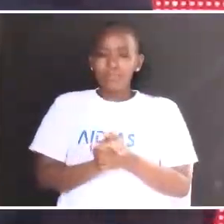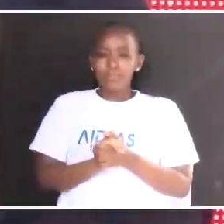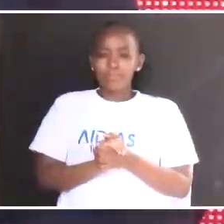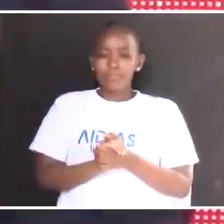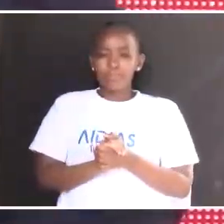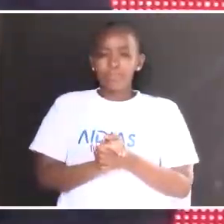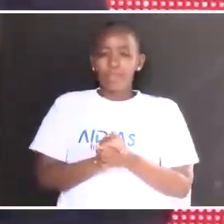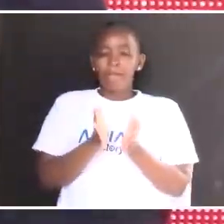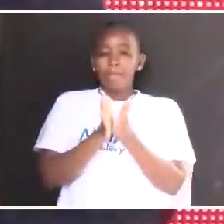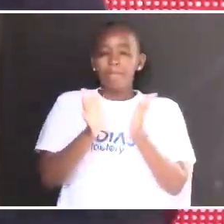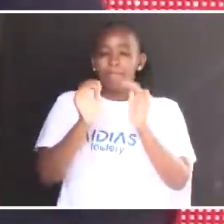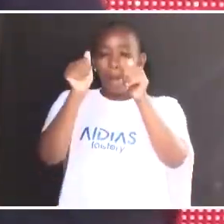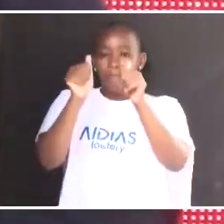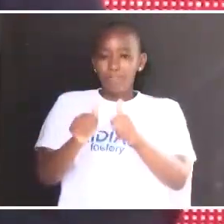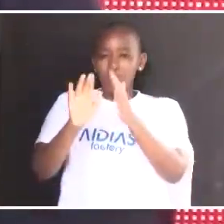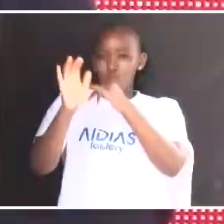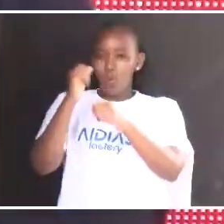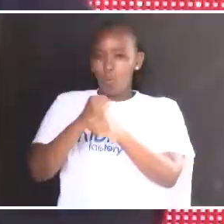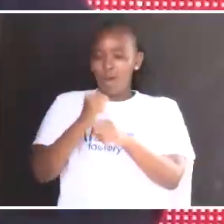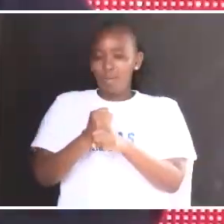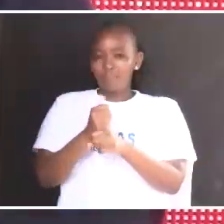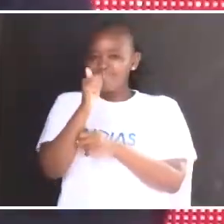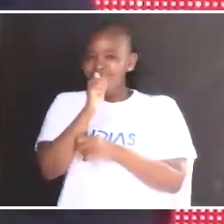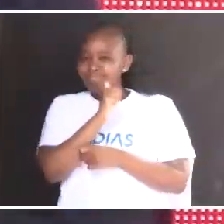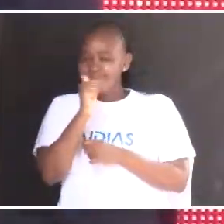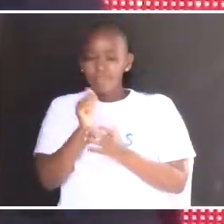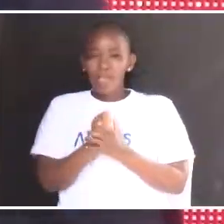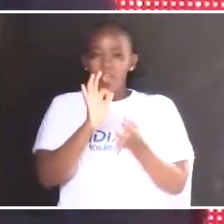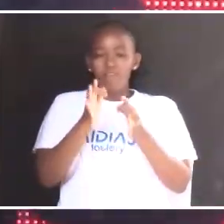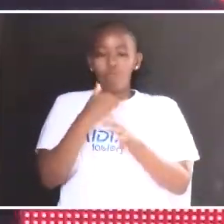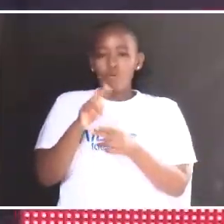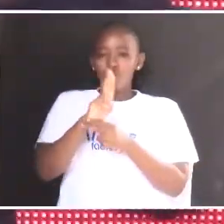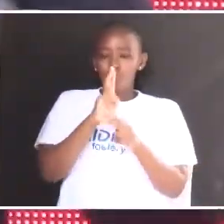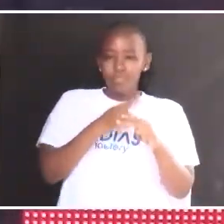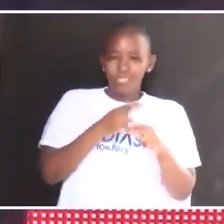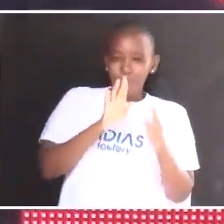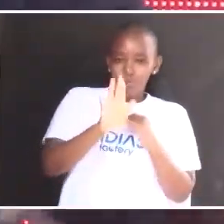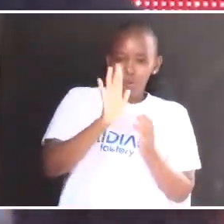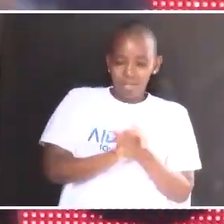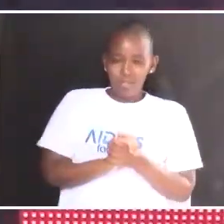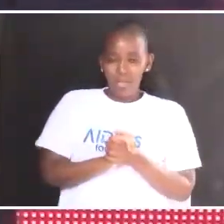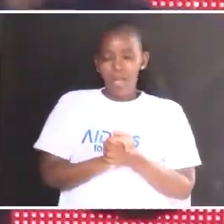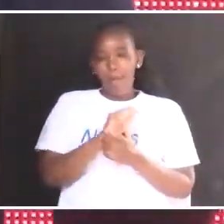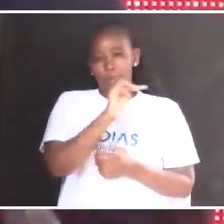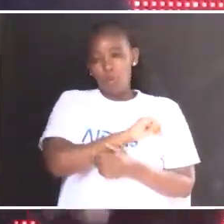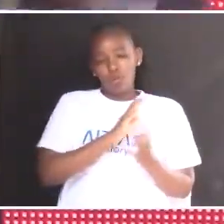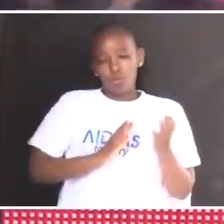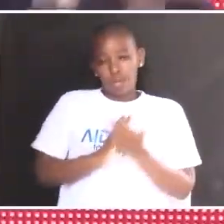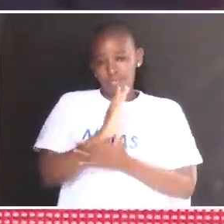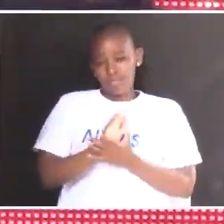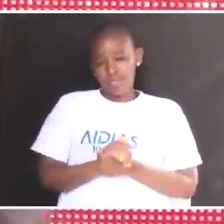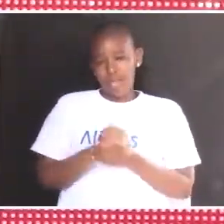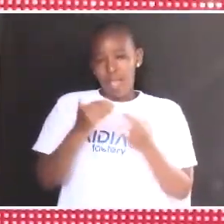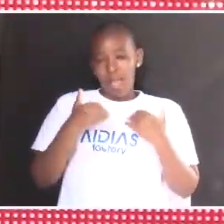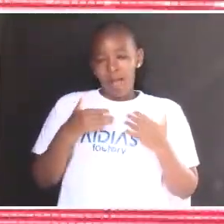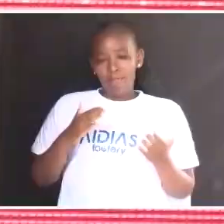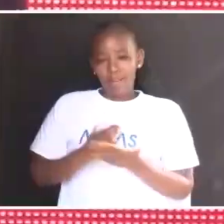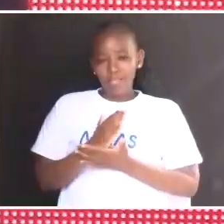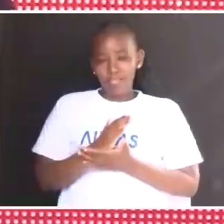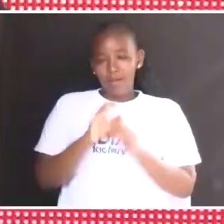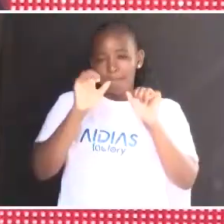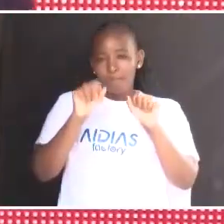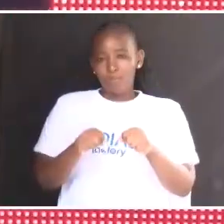or publish your work anonymously. Kama utaki kutumia jina yako, it is your moral rights. These are rights you